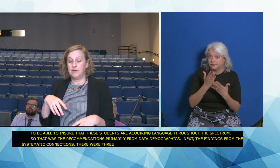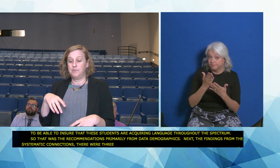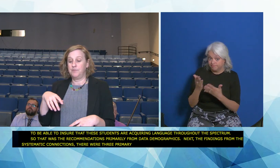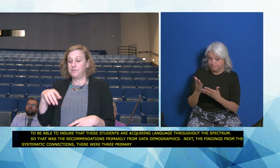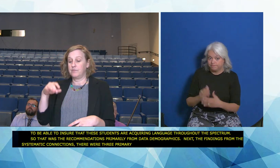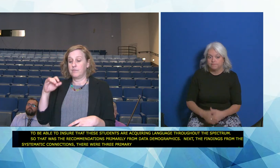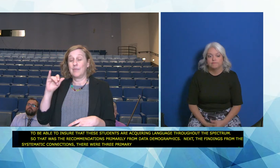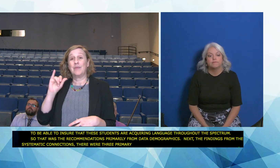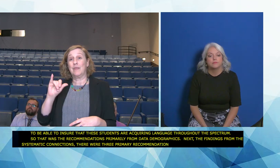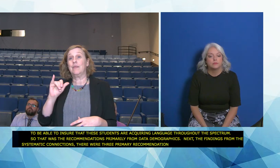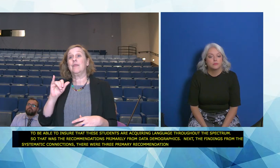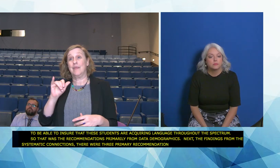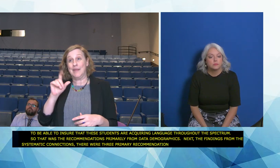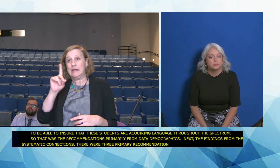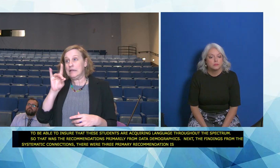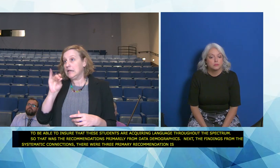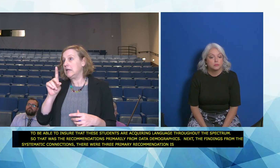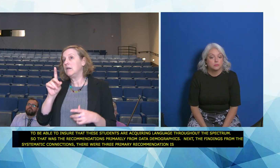recommendations.